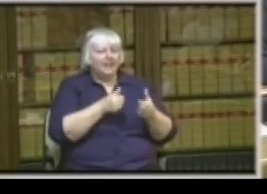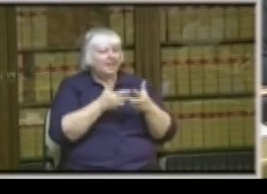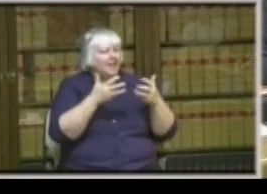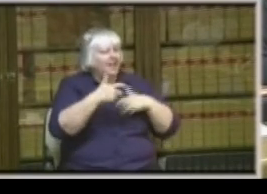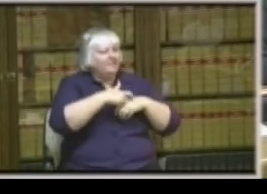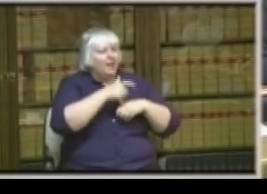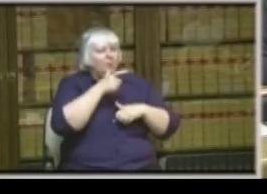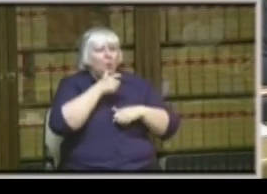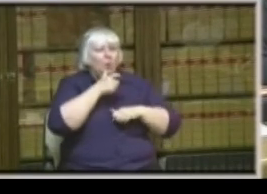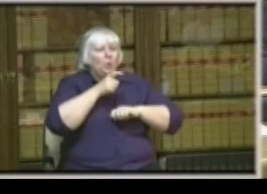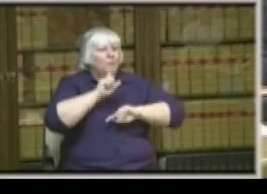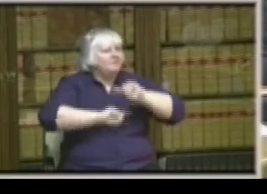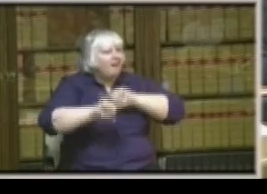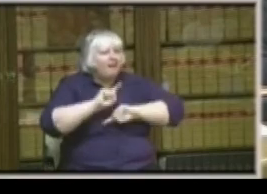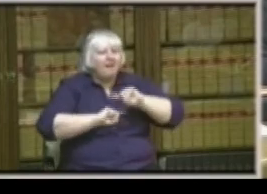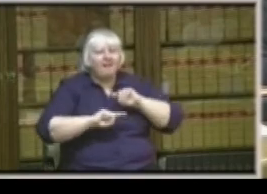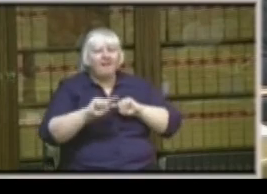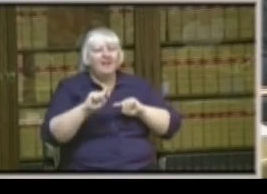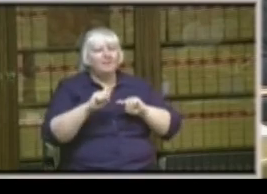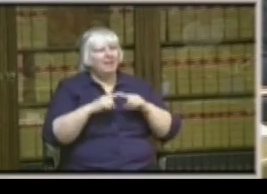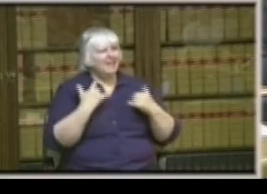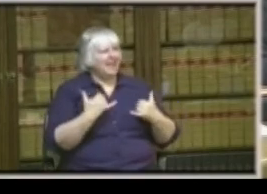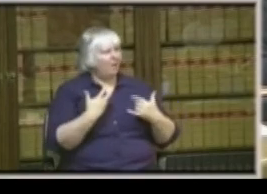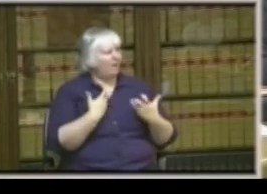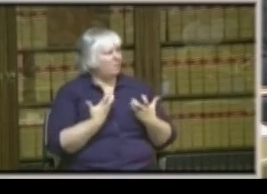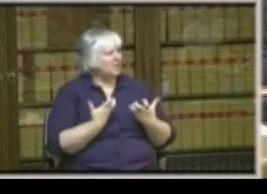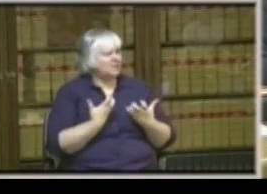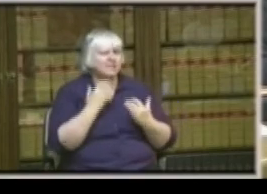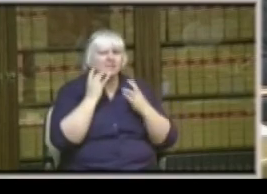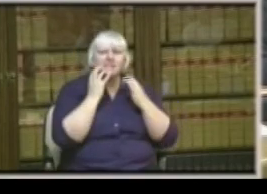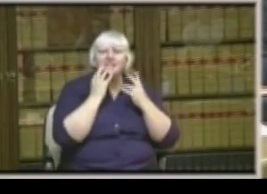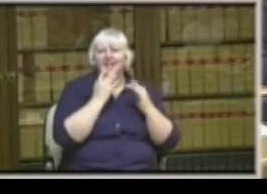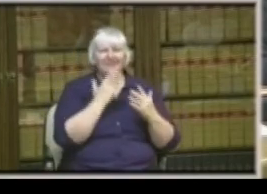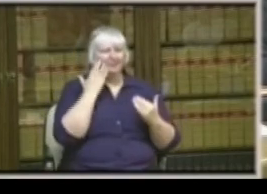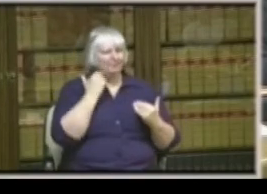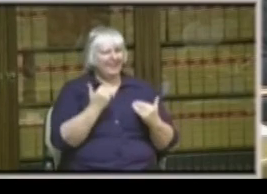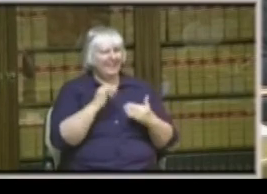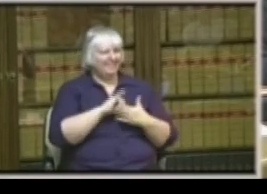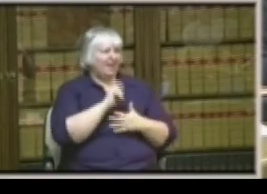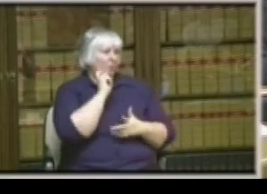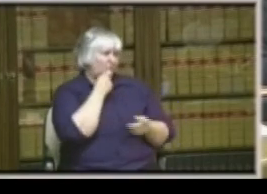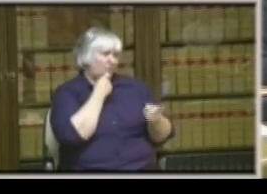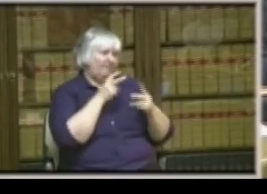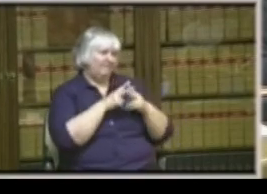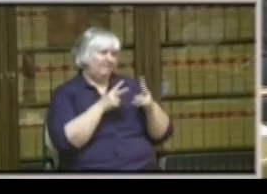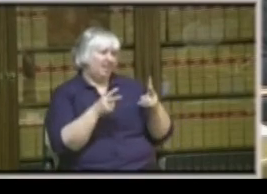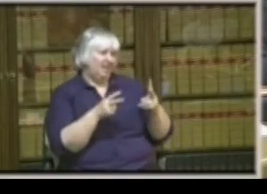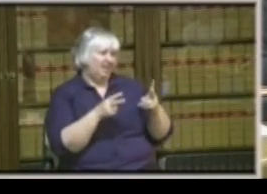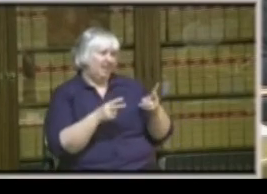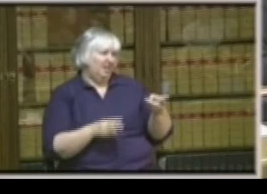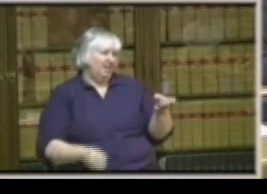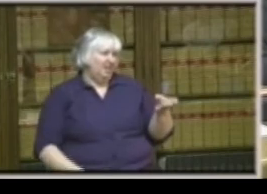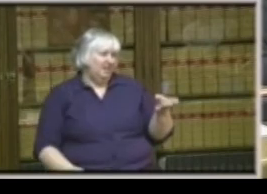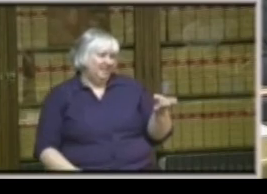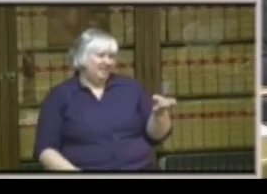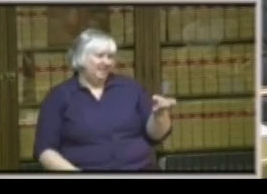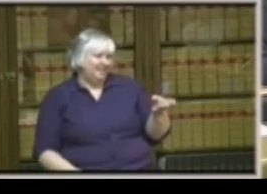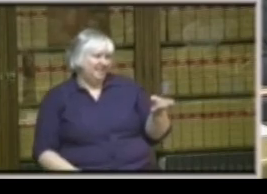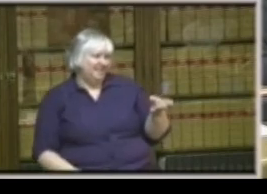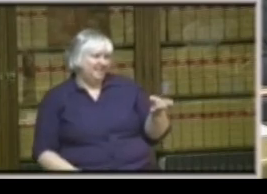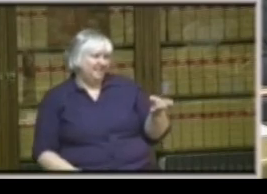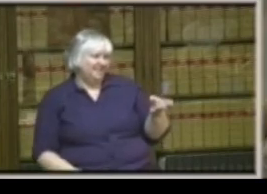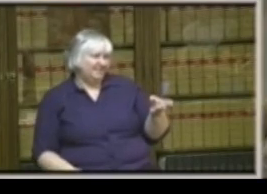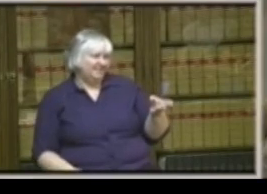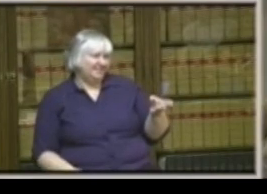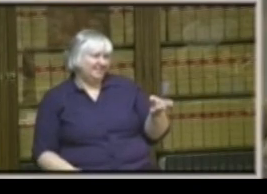around people who speak American Sign Language, and now I want to, because that was an incredibly neat, you were very fun to listen to.